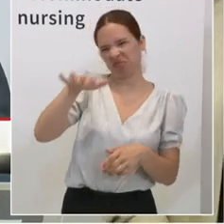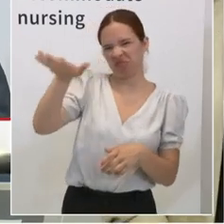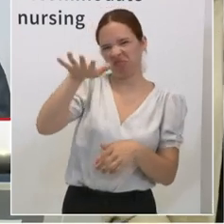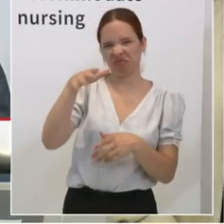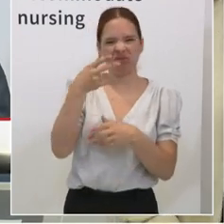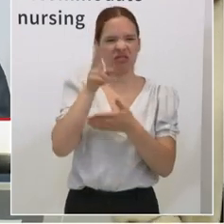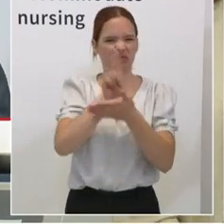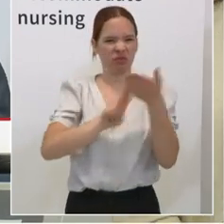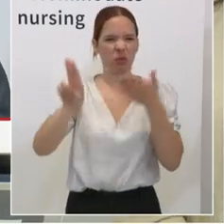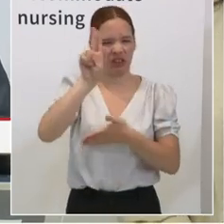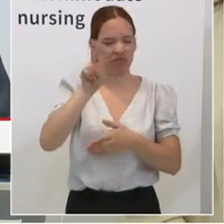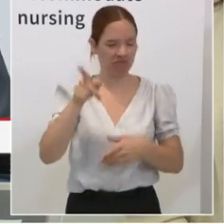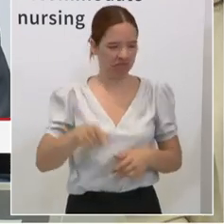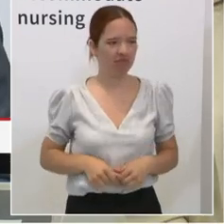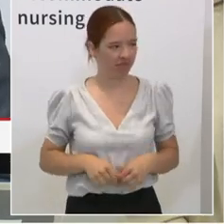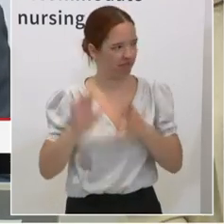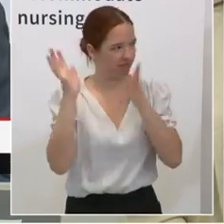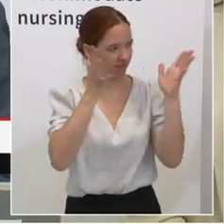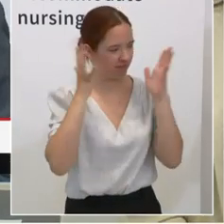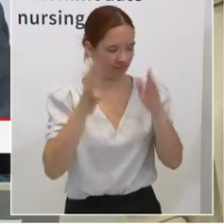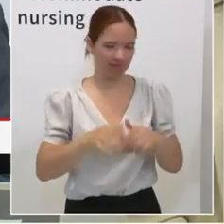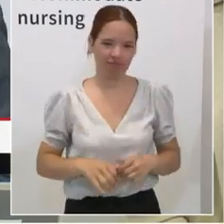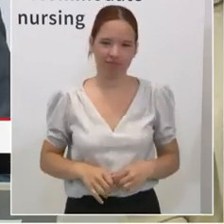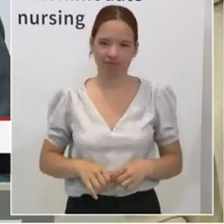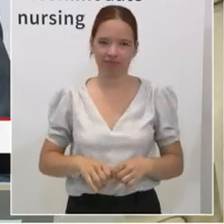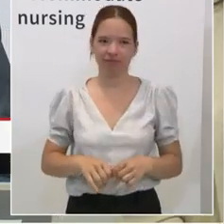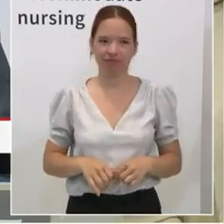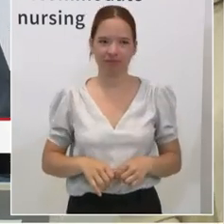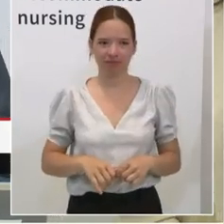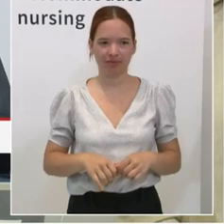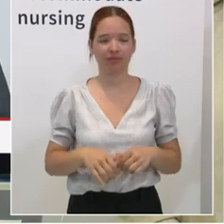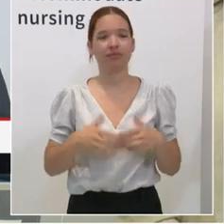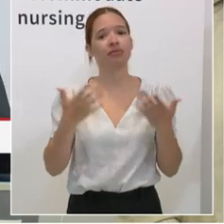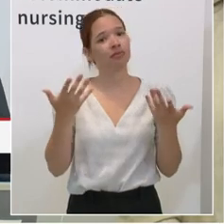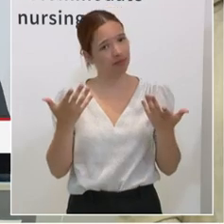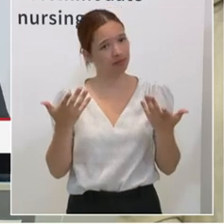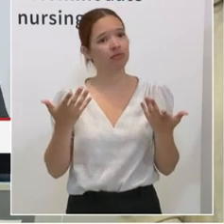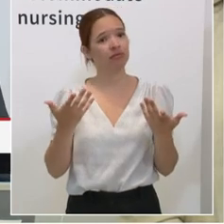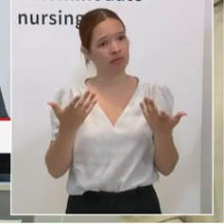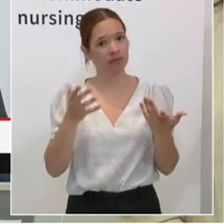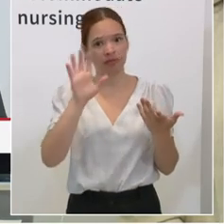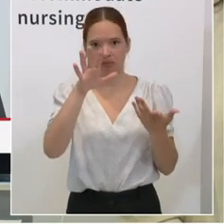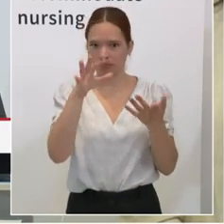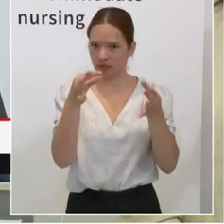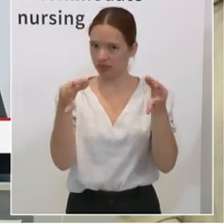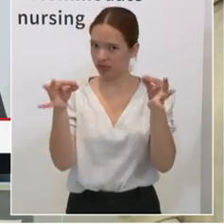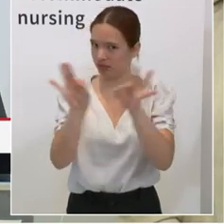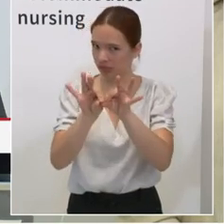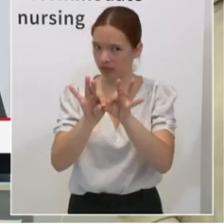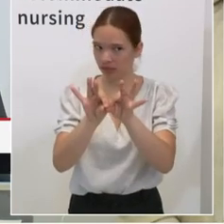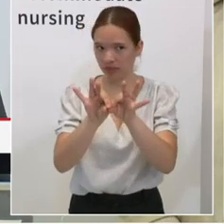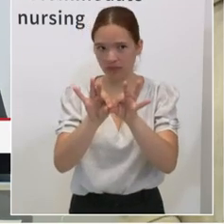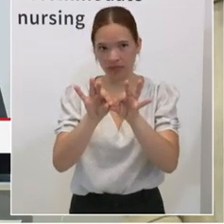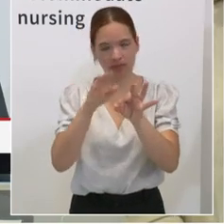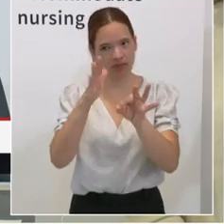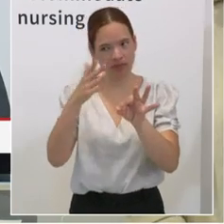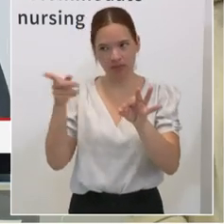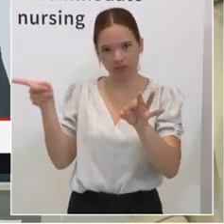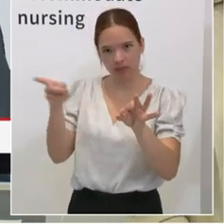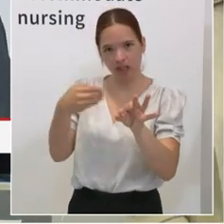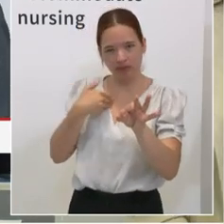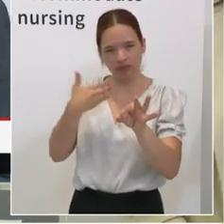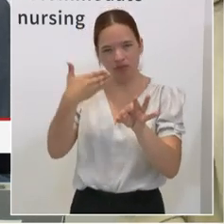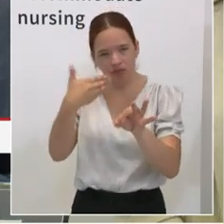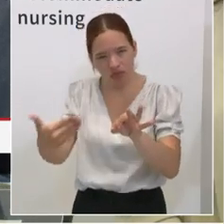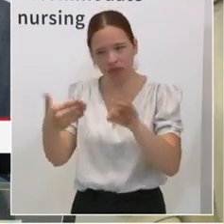So with that, it is important that we all have great teams in place to make that happen.